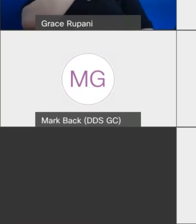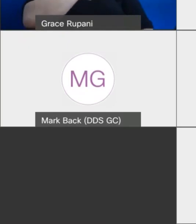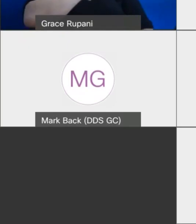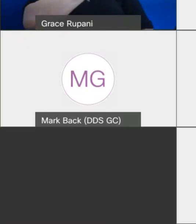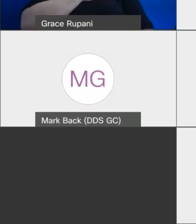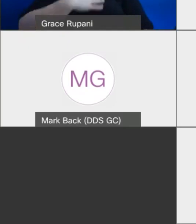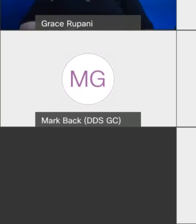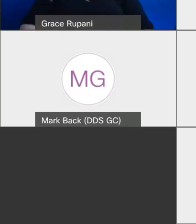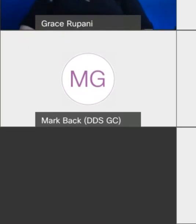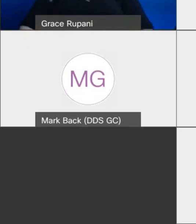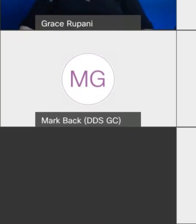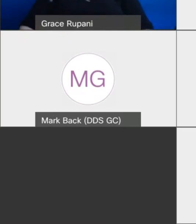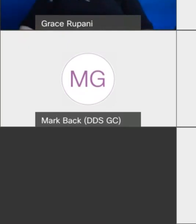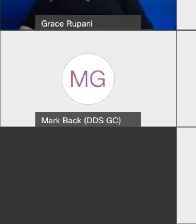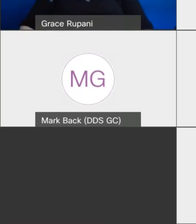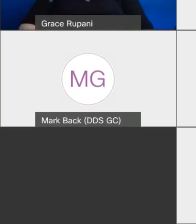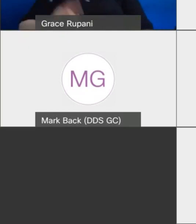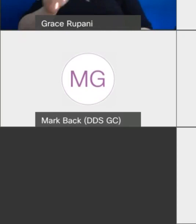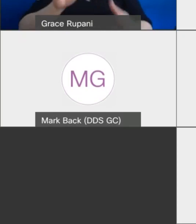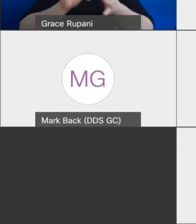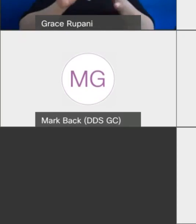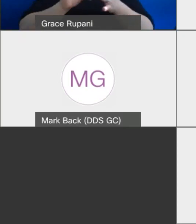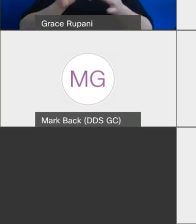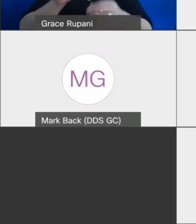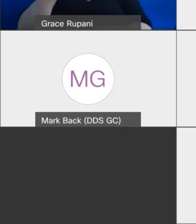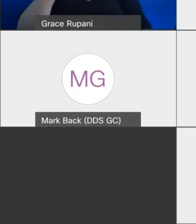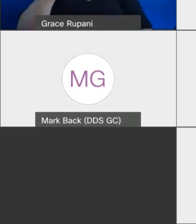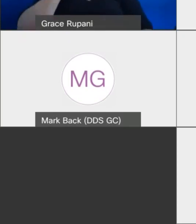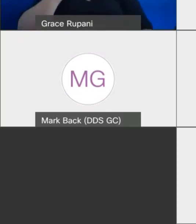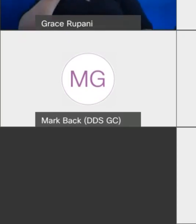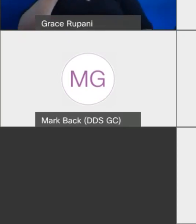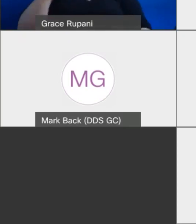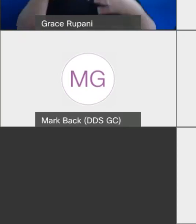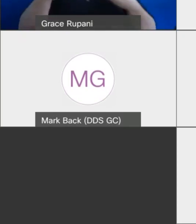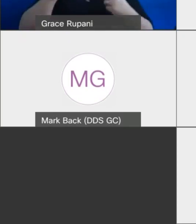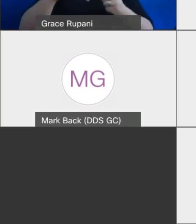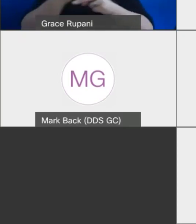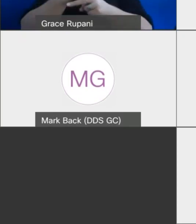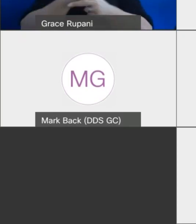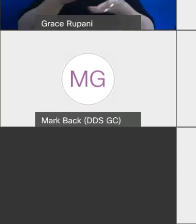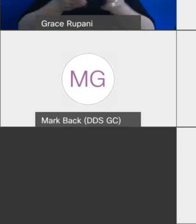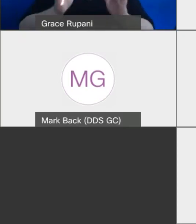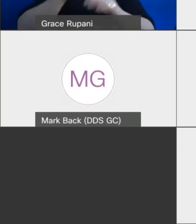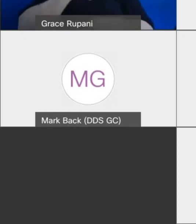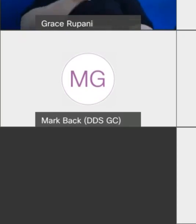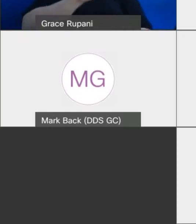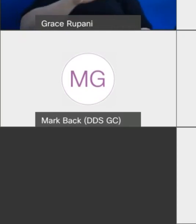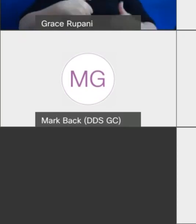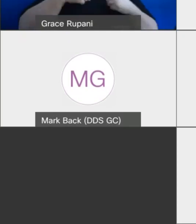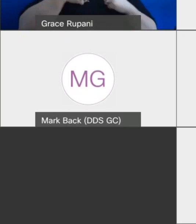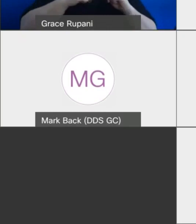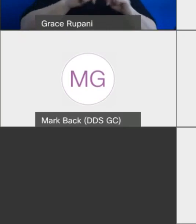There's a statement here, DC Health needs to figure out a way for the system to allow people who are DC residents but live in